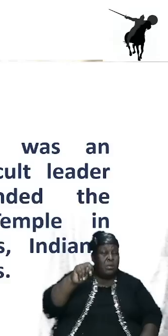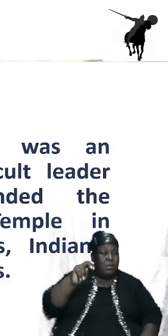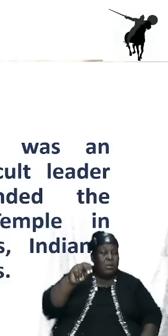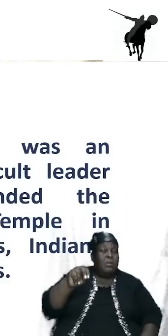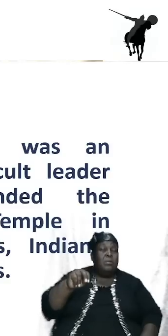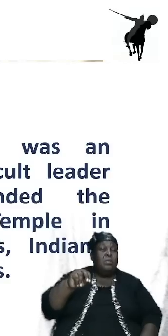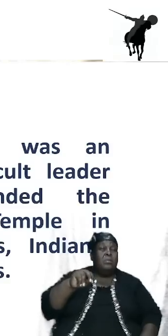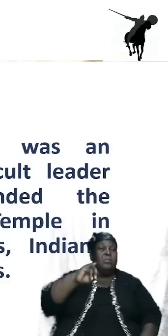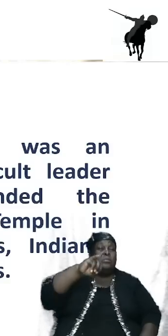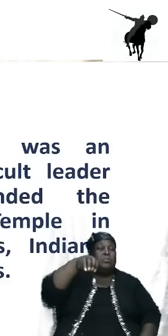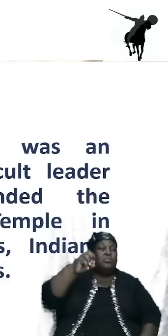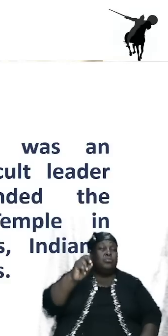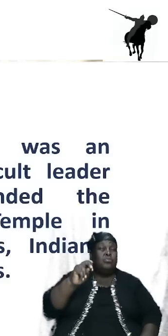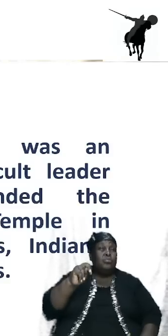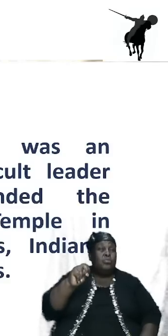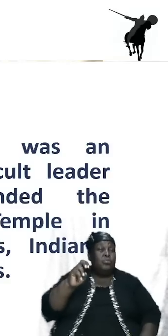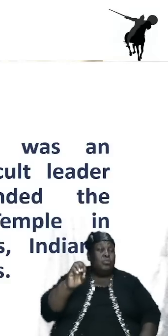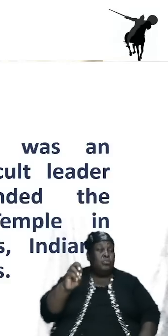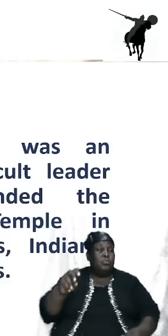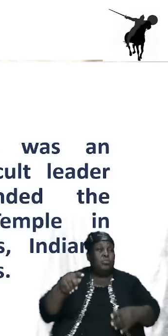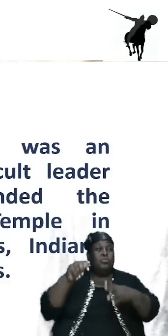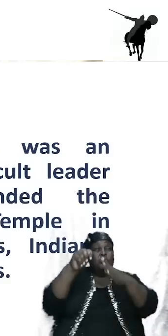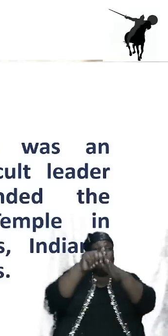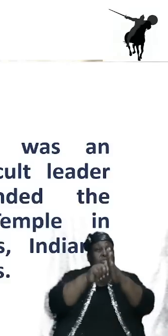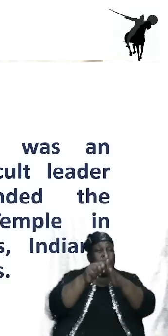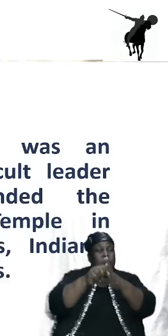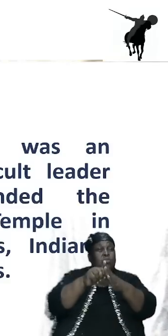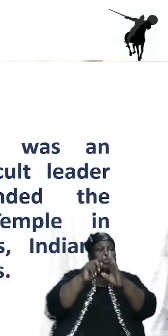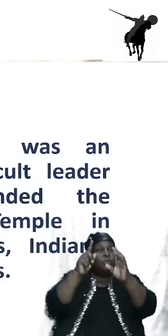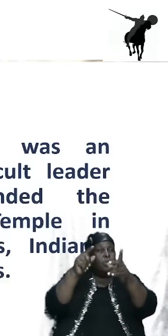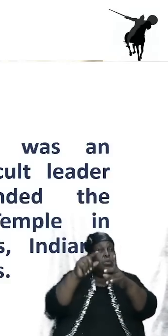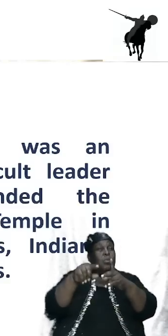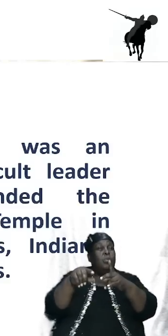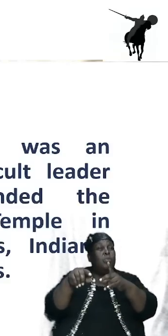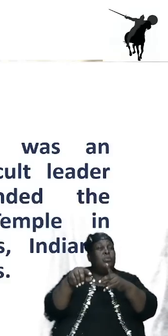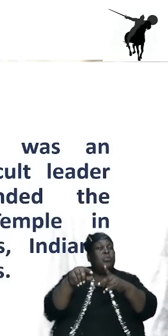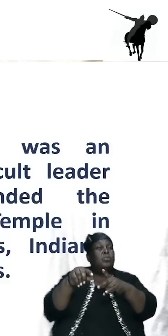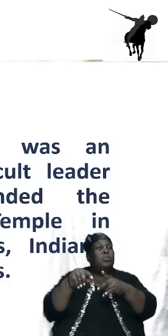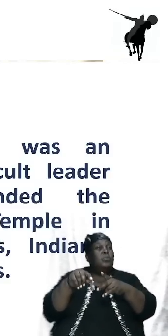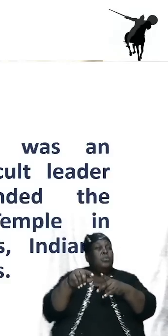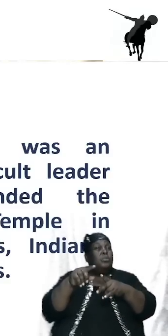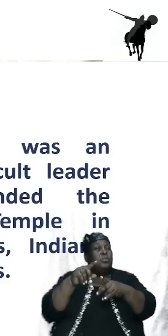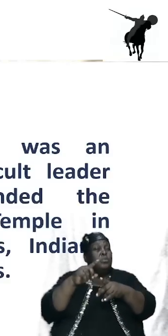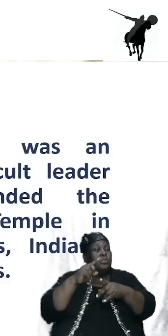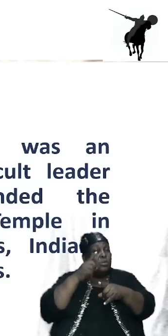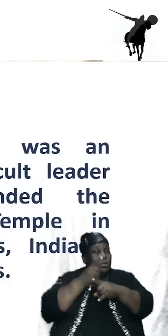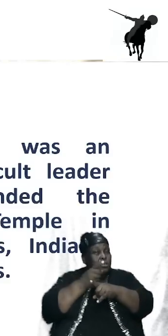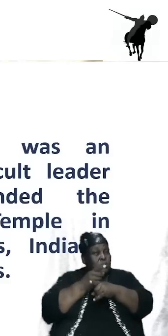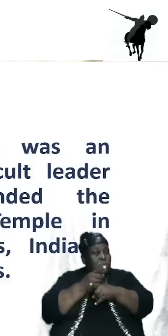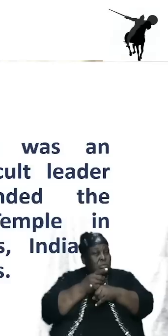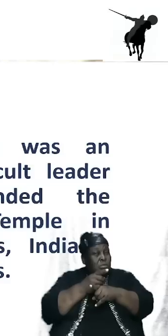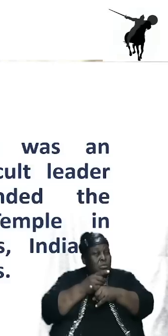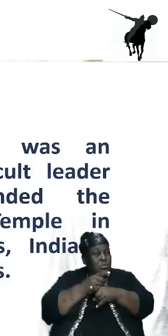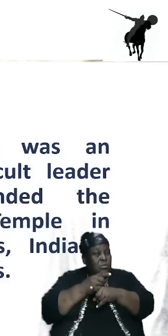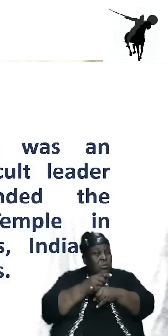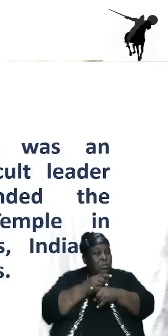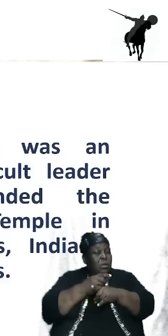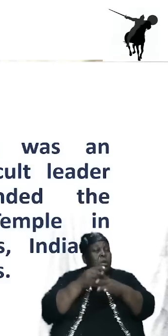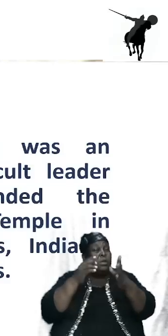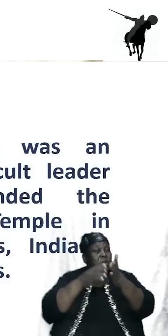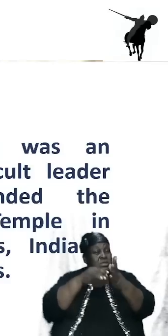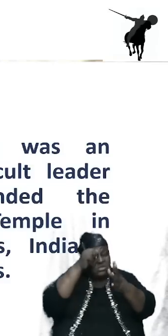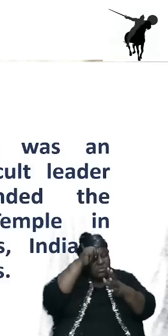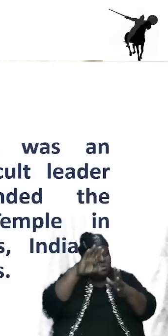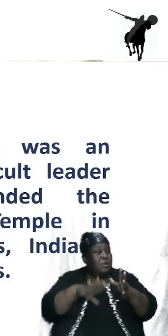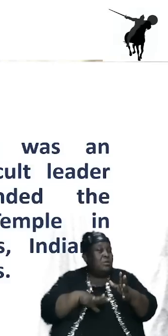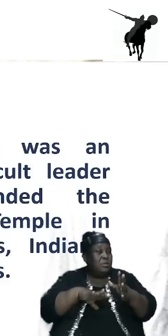Jonestown. And he went there to investigate the allegations that were said against Jim Jones, because he was doing a lot